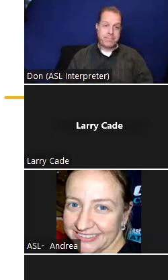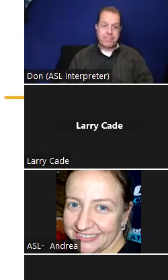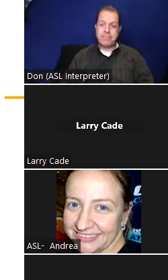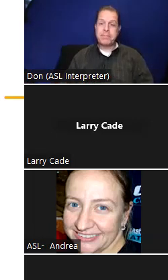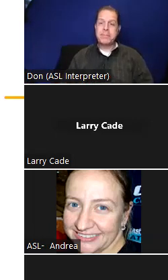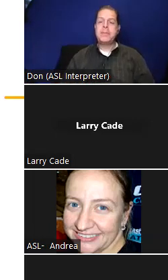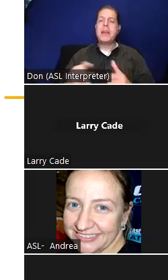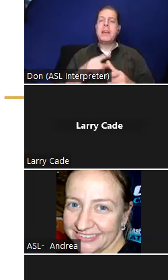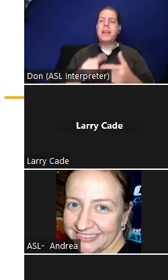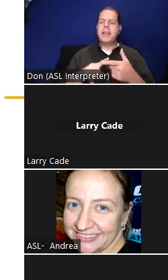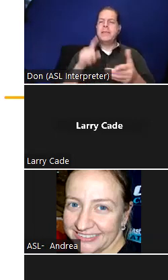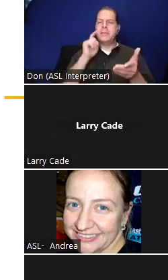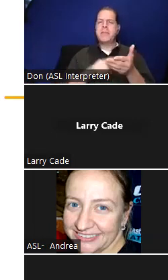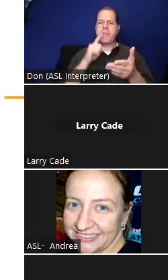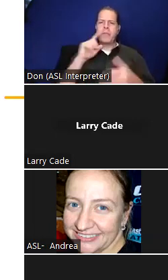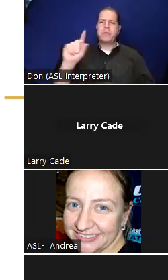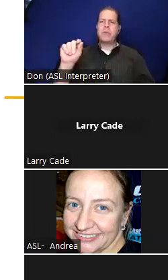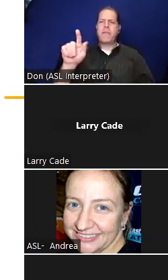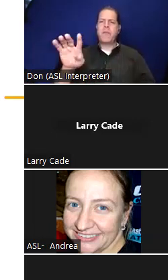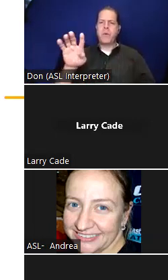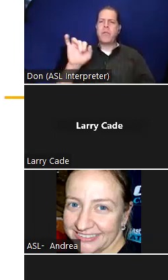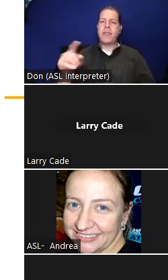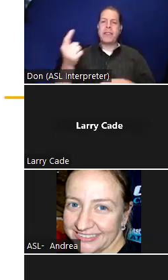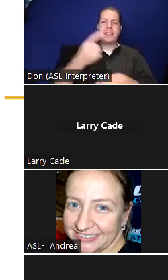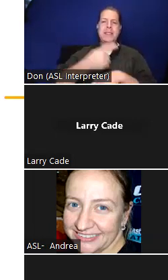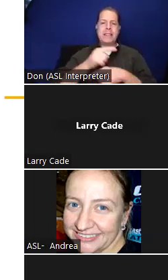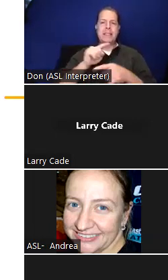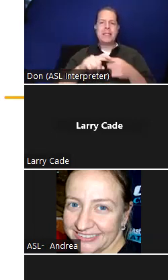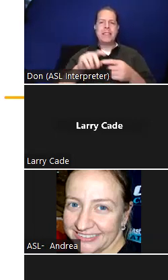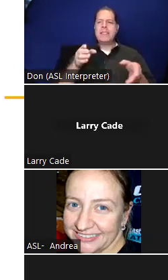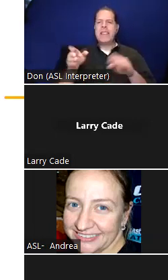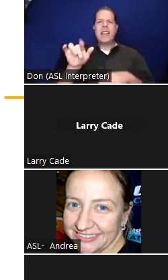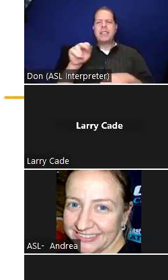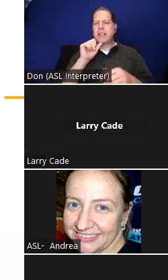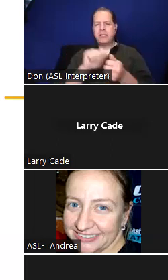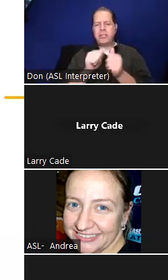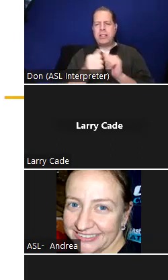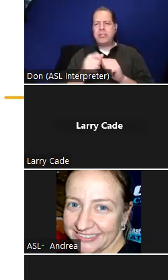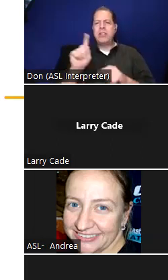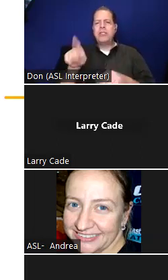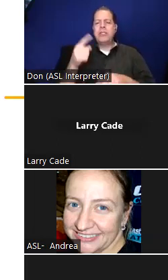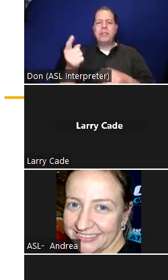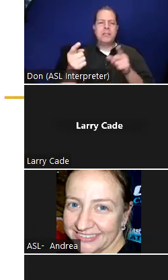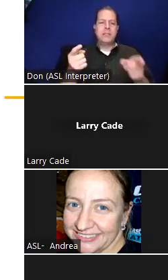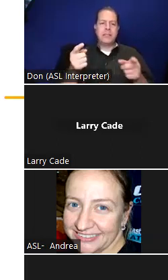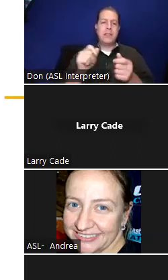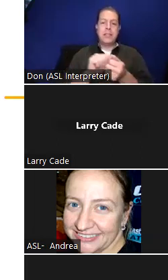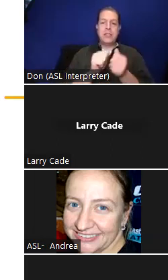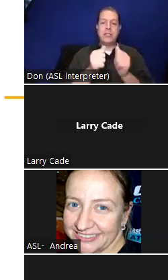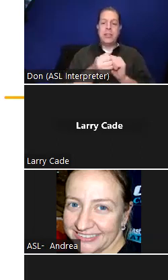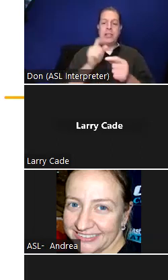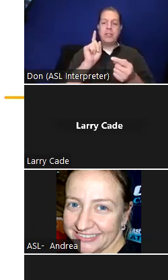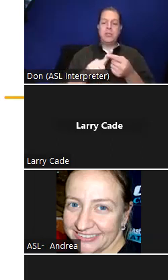Okay, and then you'll notice for 2024, the deadlines are not changing. They're merely just changed